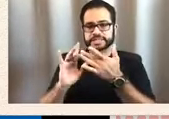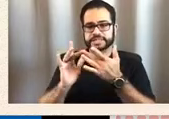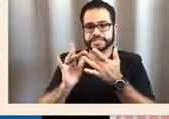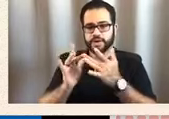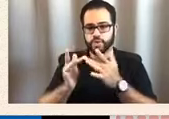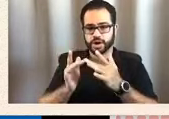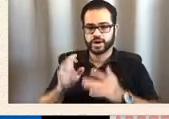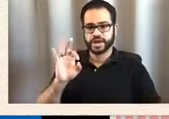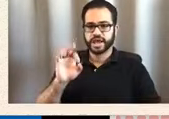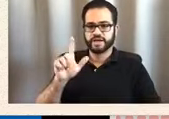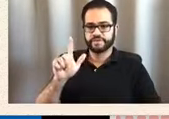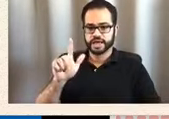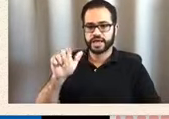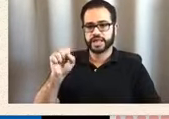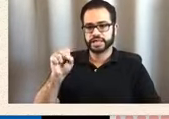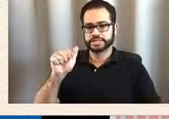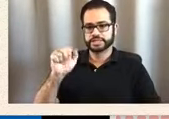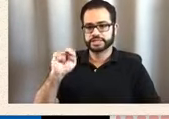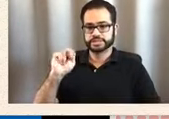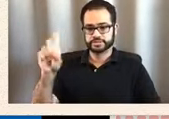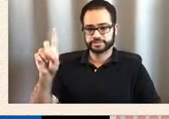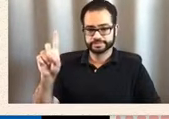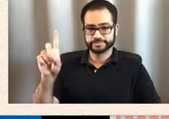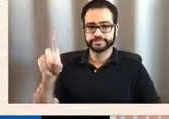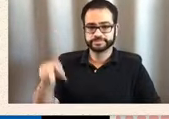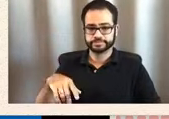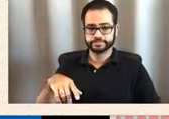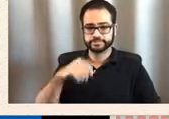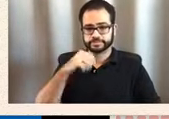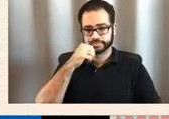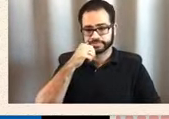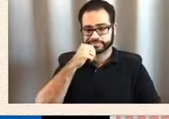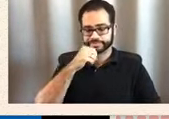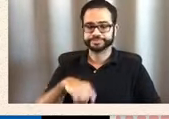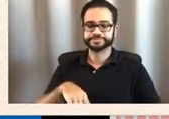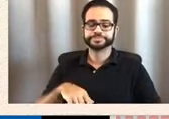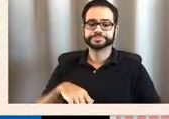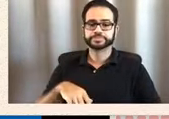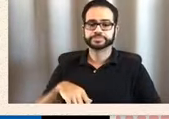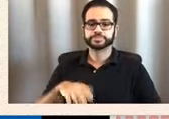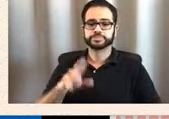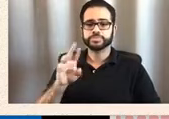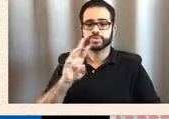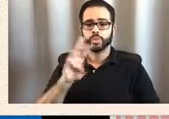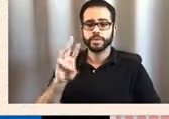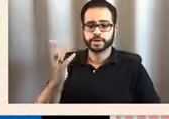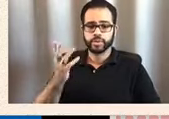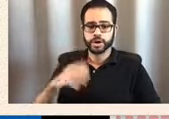known as Florida SAND. The website is